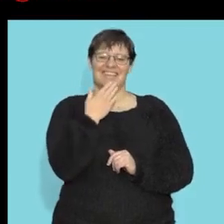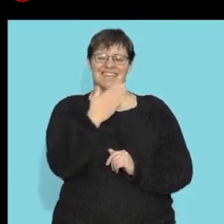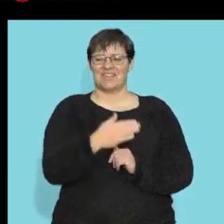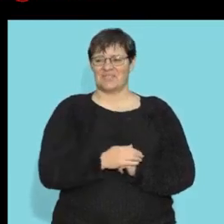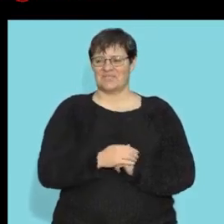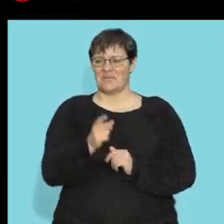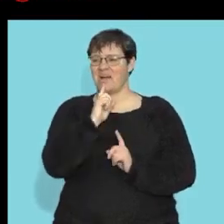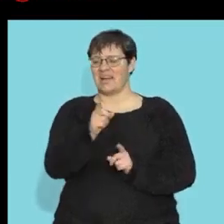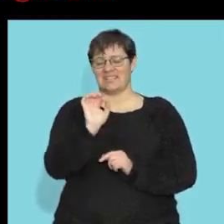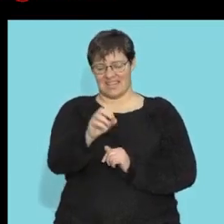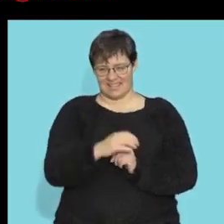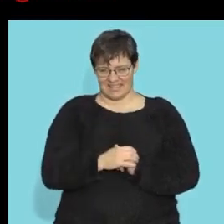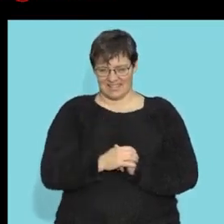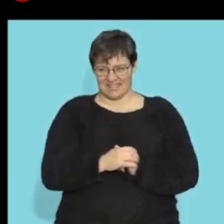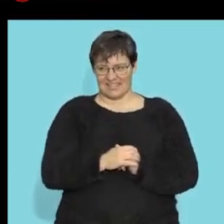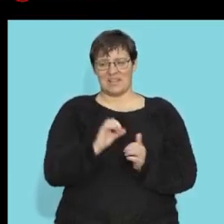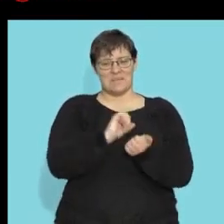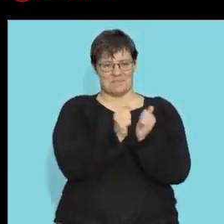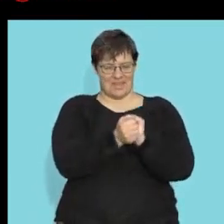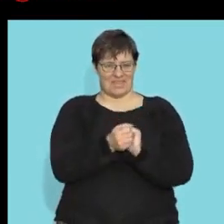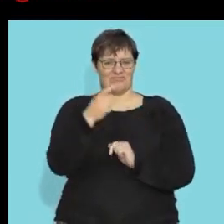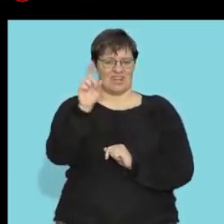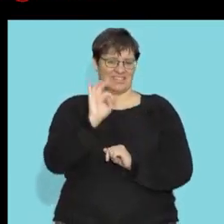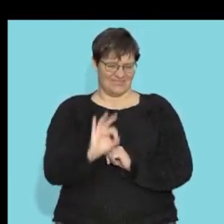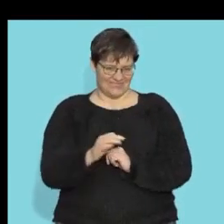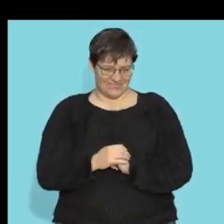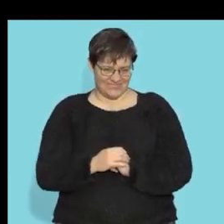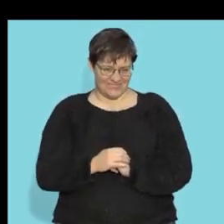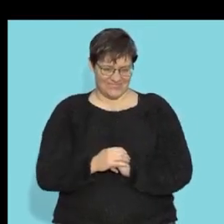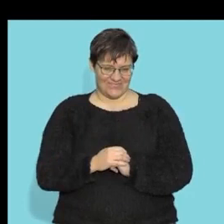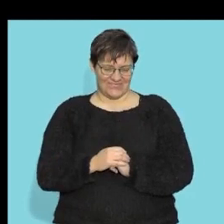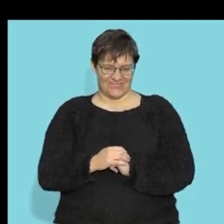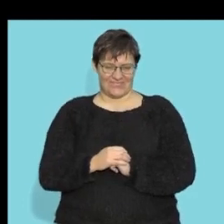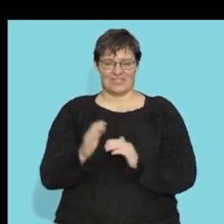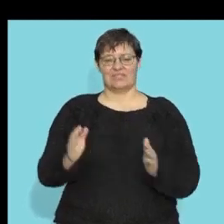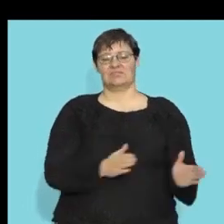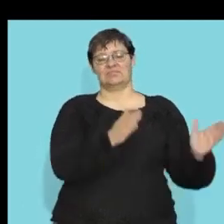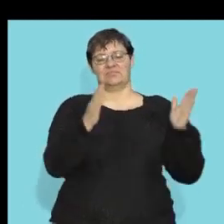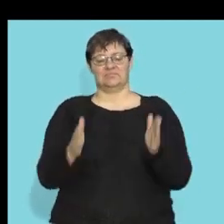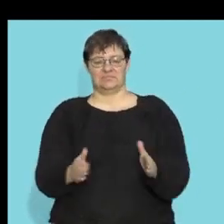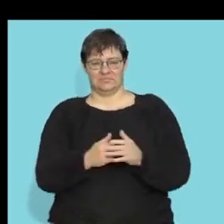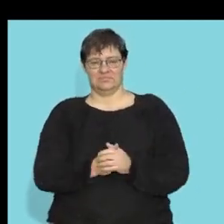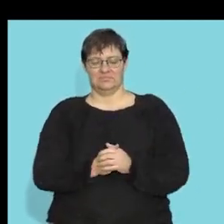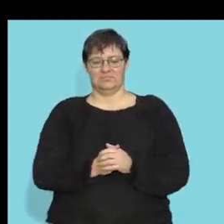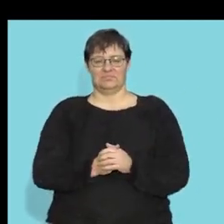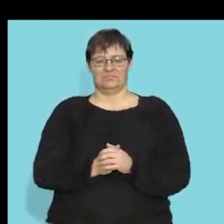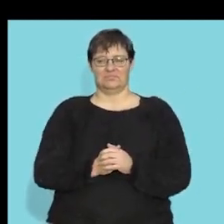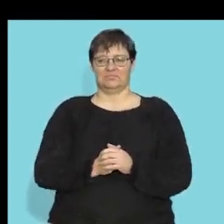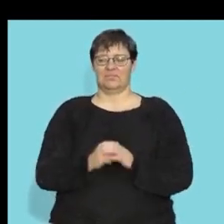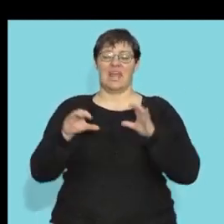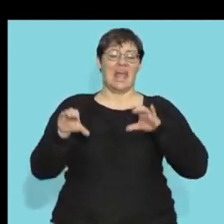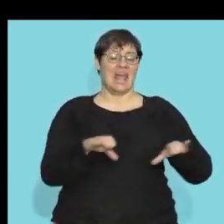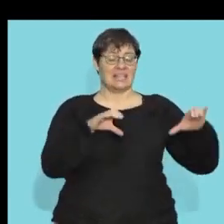thank heavens, that is my answer. And my maths is not so bad. Right, the next question, after a few minutes